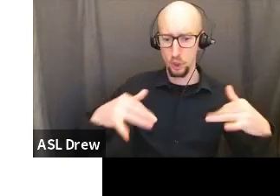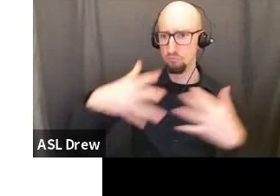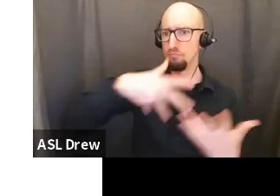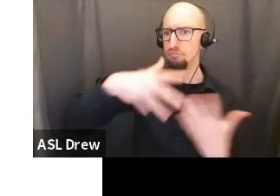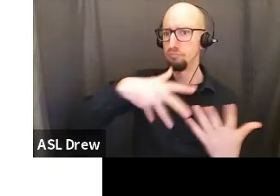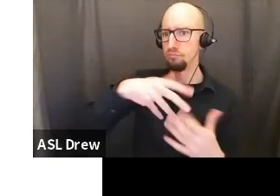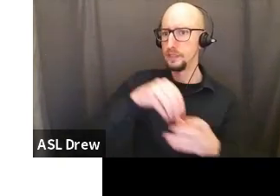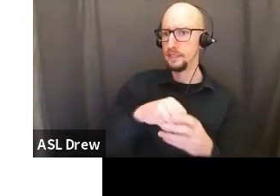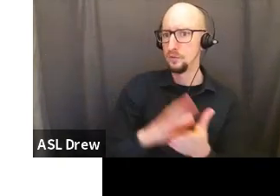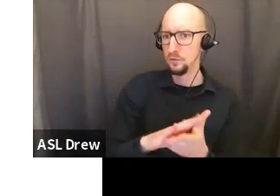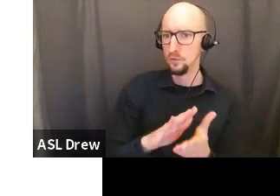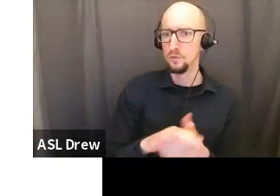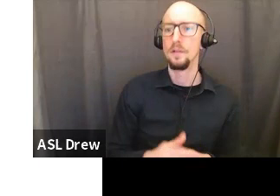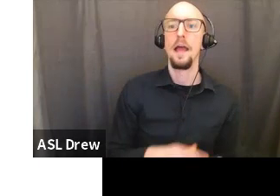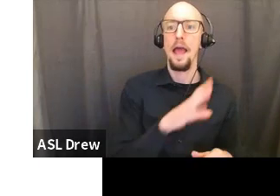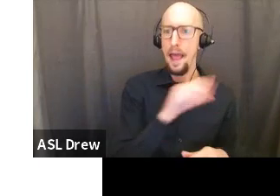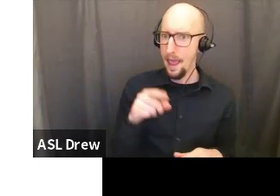to identify talent,